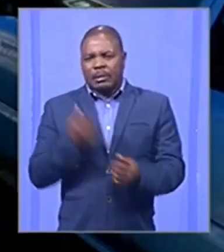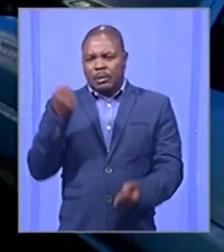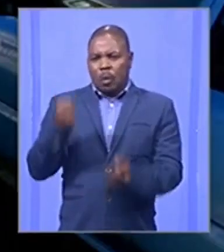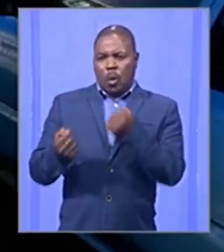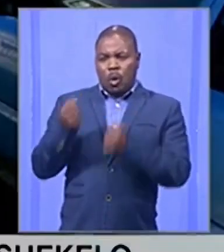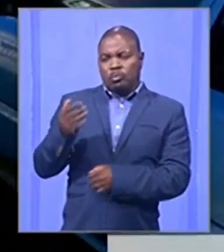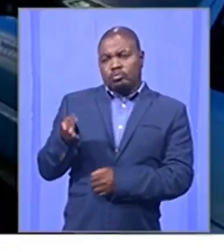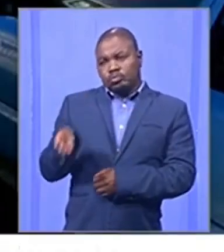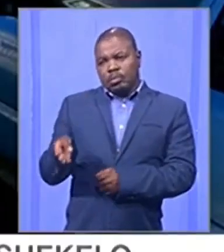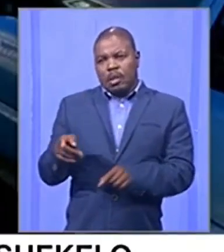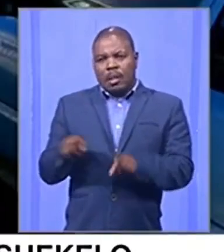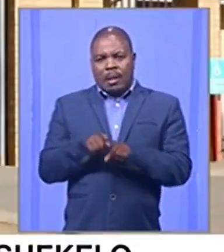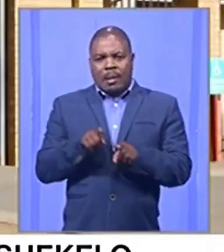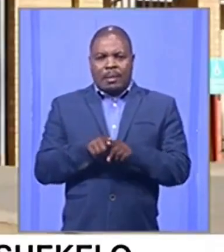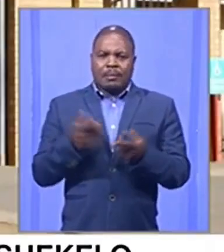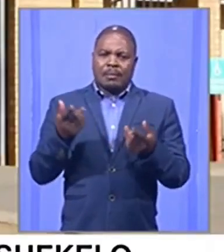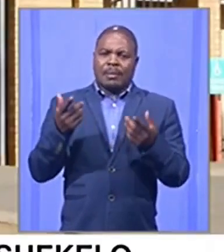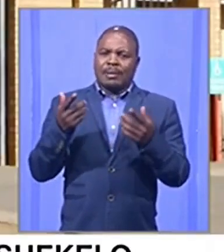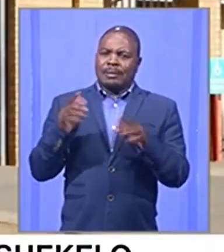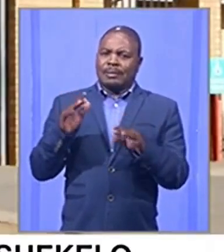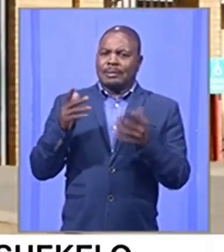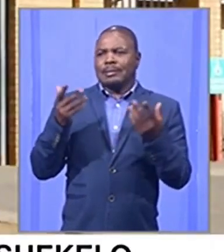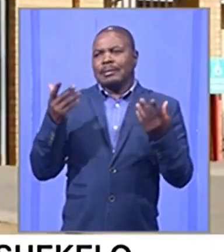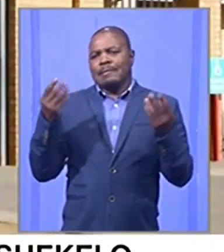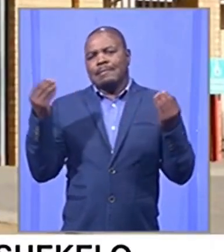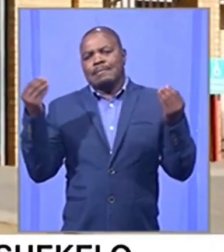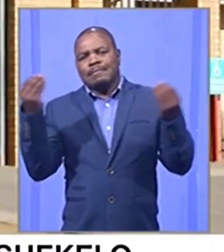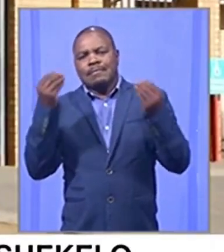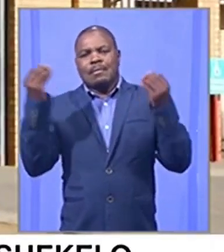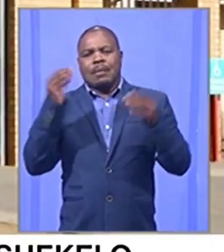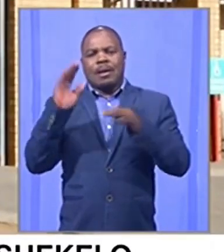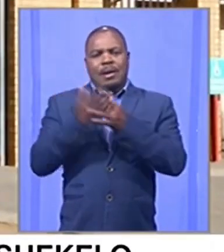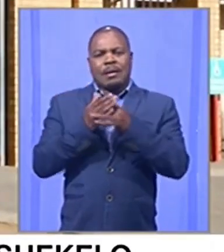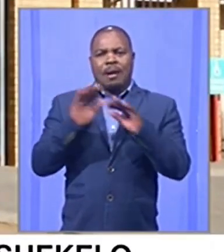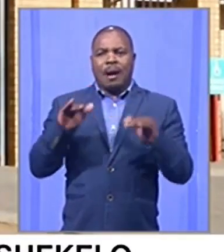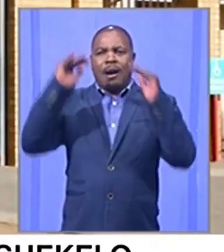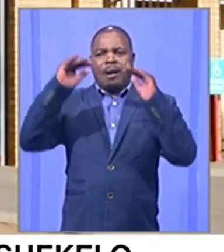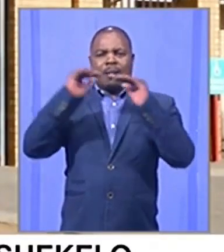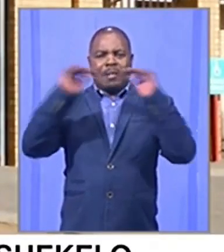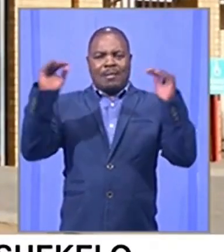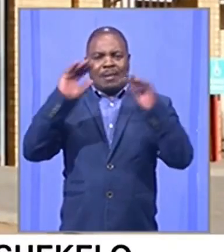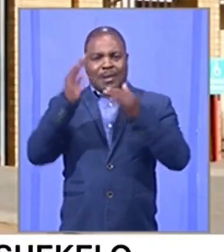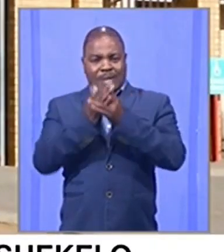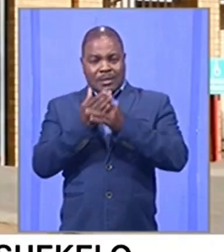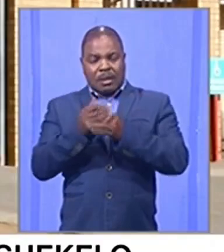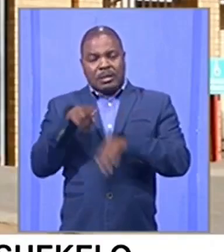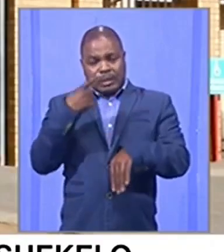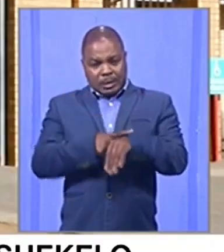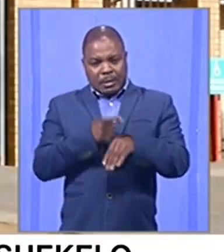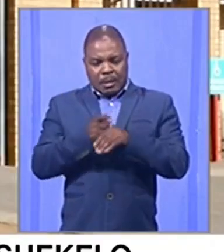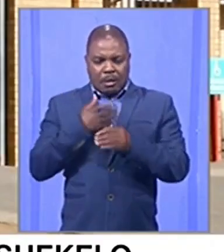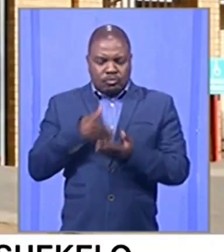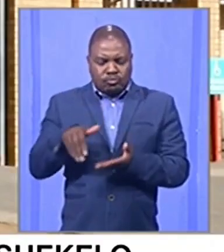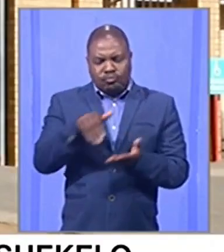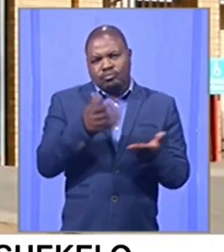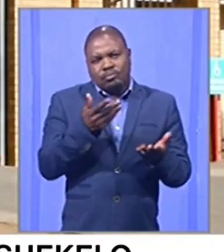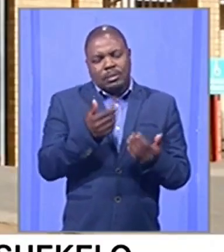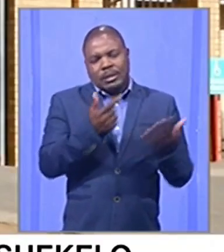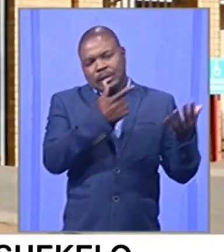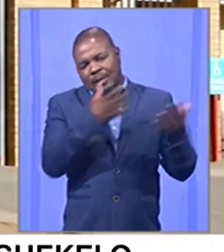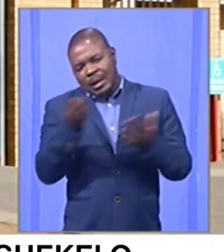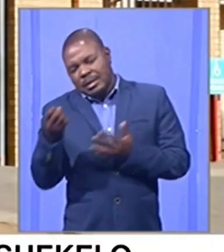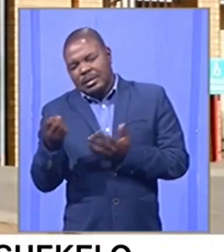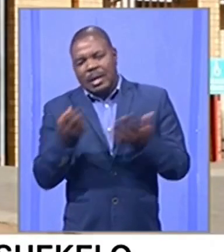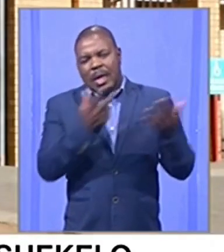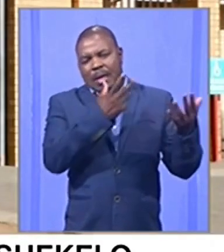dikhoto jaaka tse di case tse di buima tse di go godimo. Ke ne ke kgona go tswa maybe ka bo 700-800